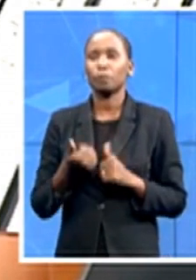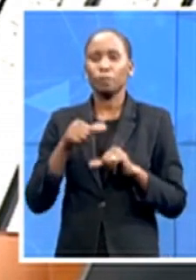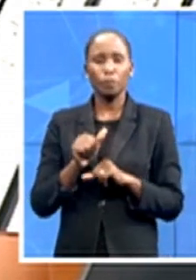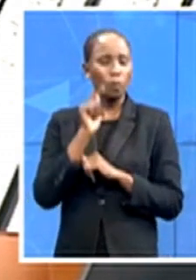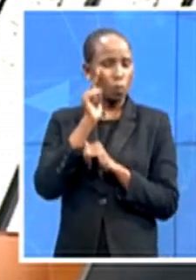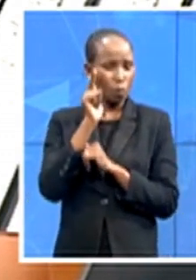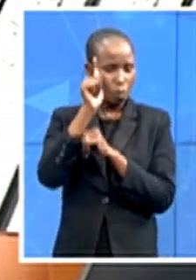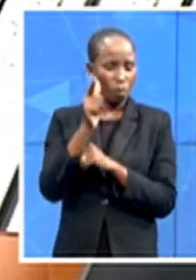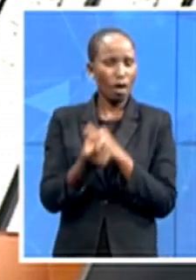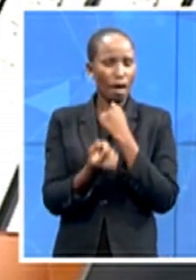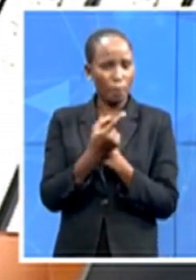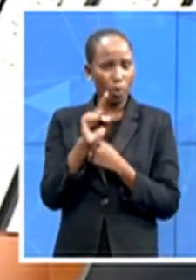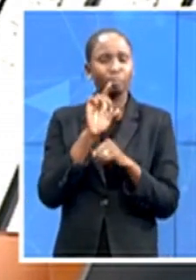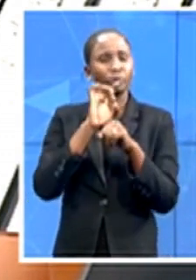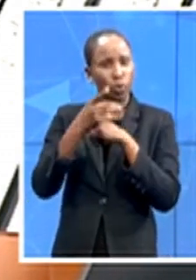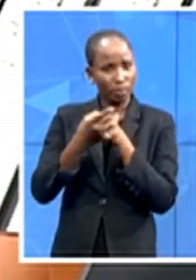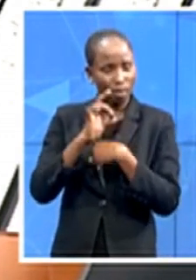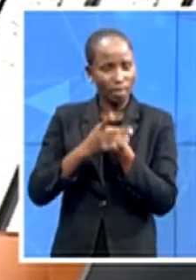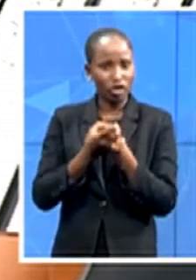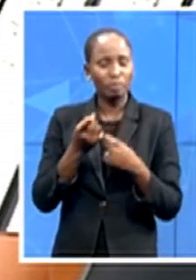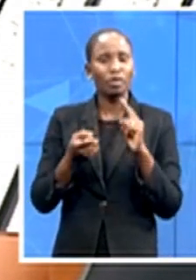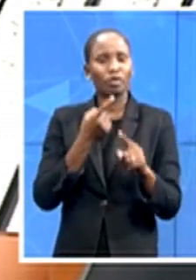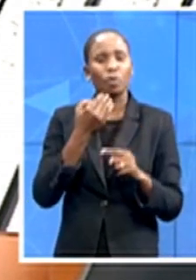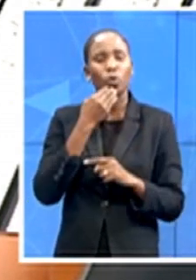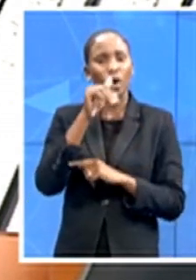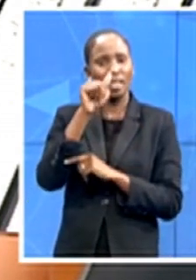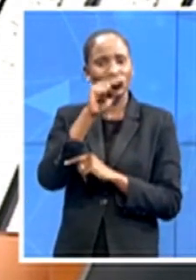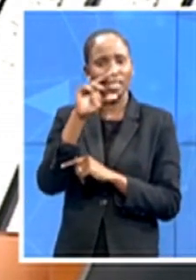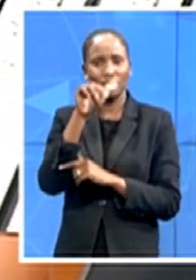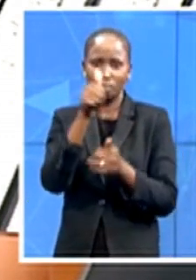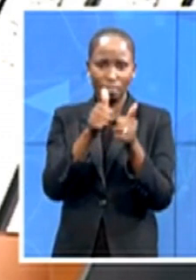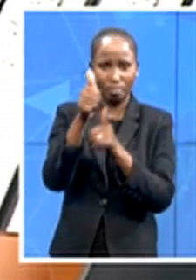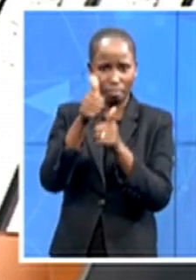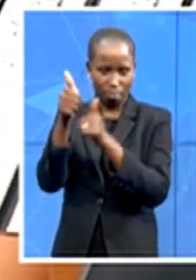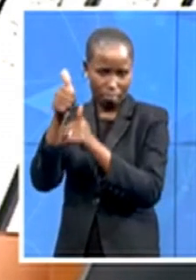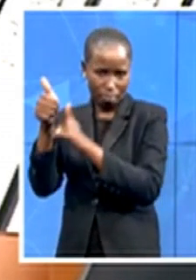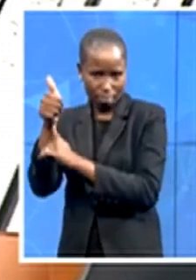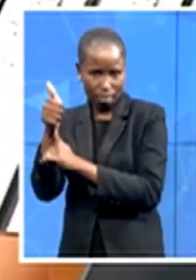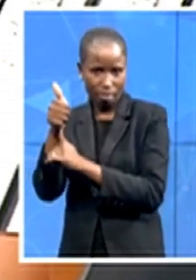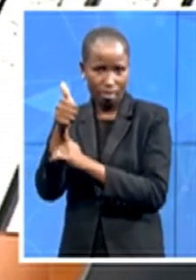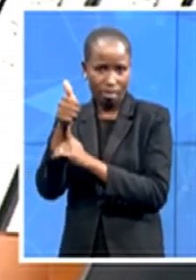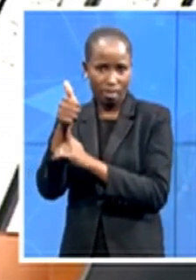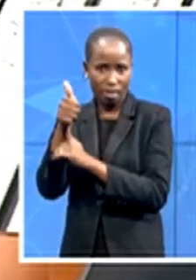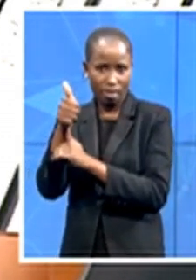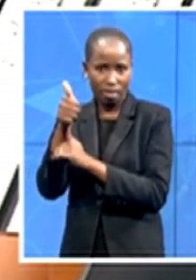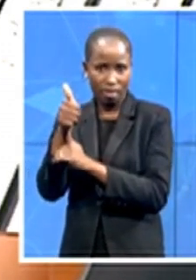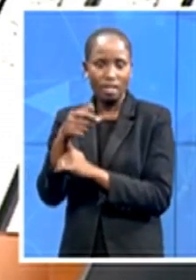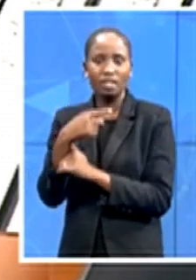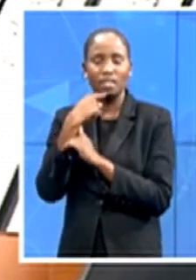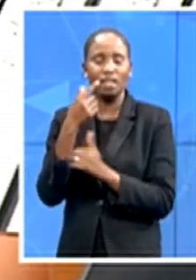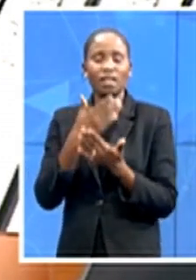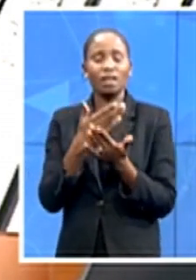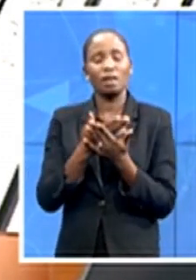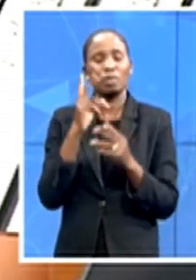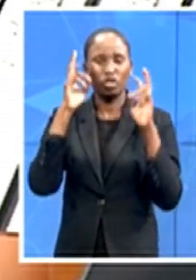the ANC officials expressing disquiet about the appointment of Mr. Des Van Rooyen, the then ANC